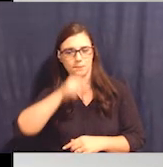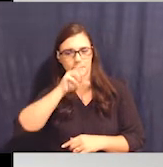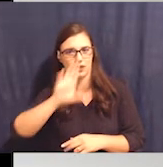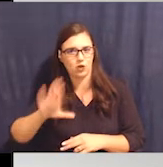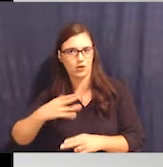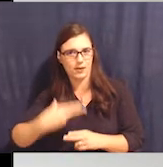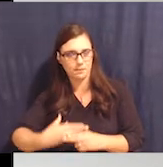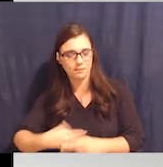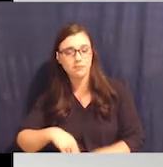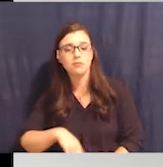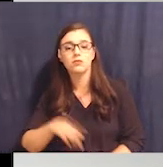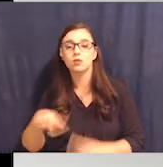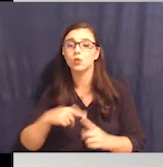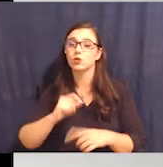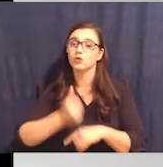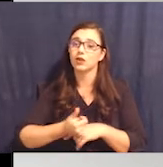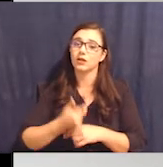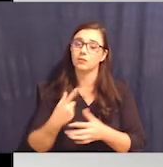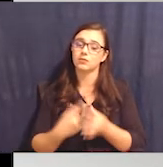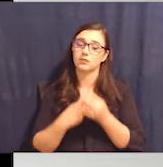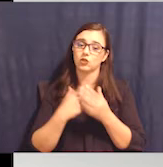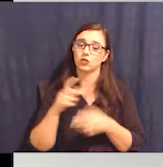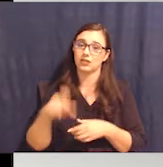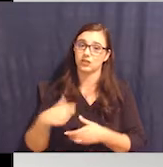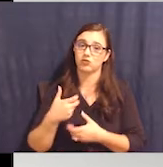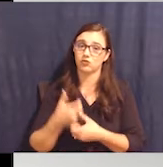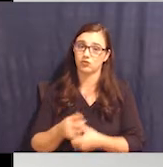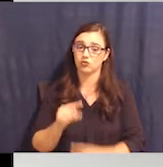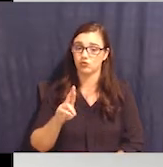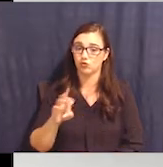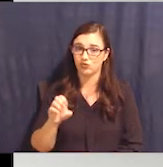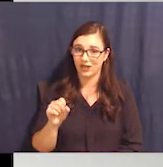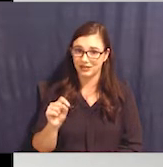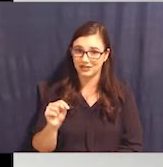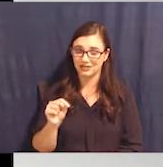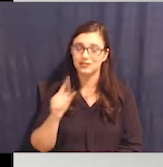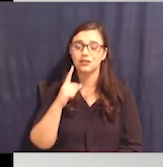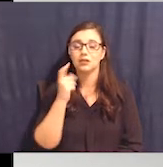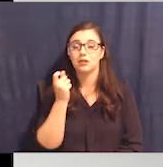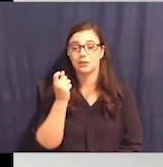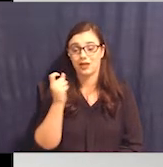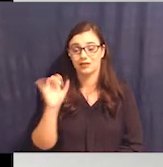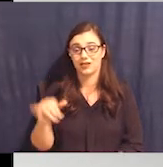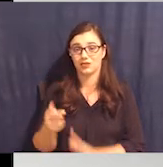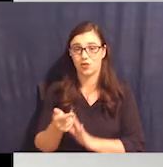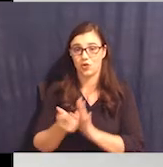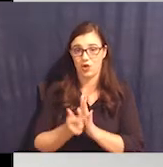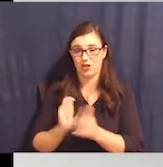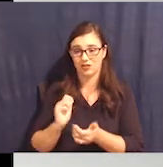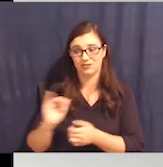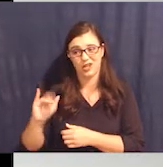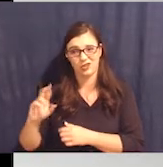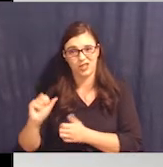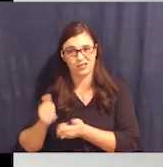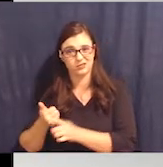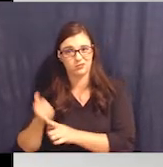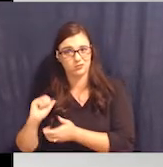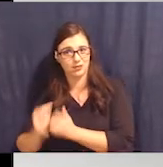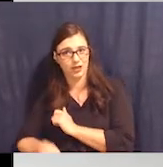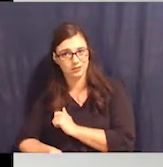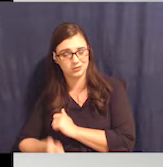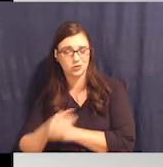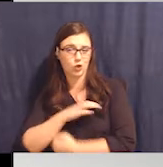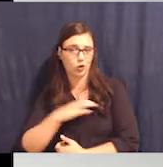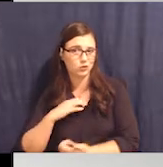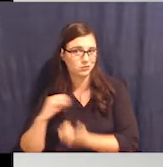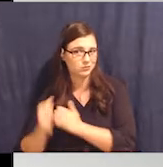named. But when you create a special needs trust, because this is a law passed by the